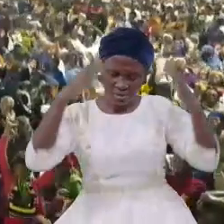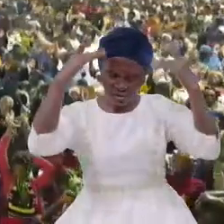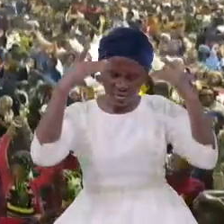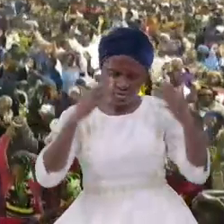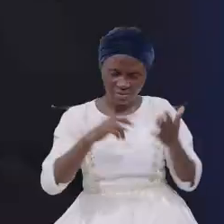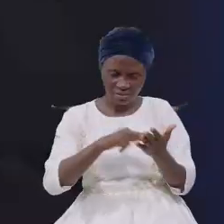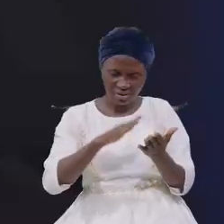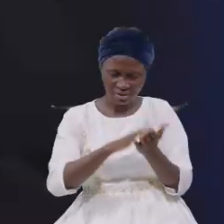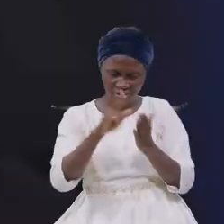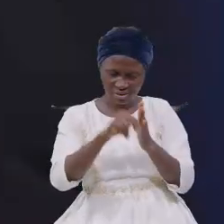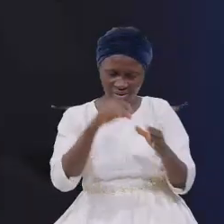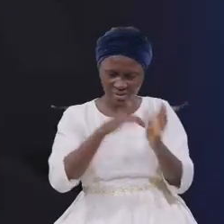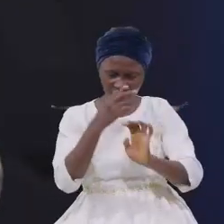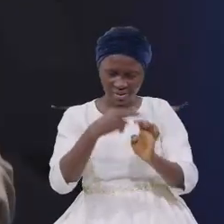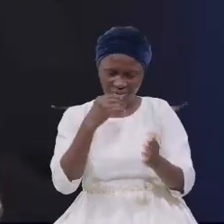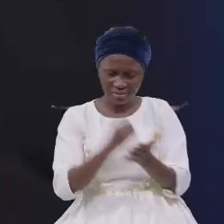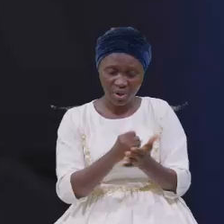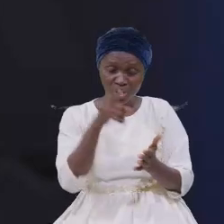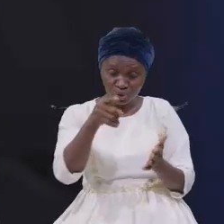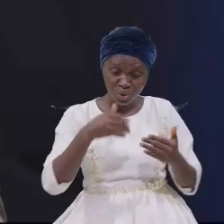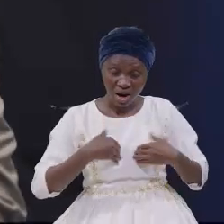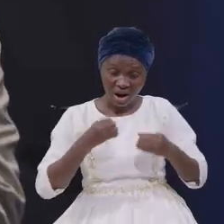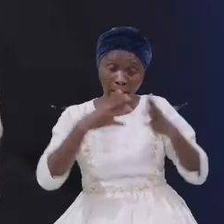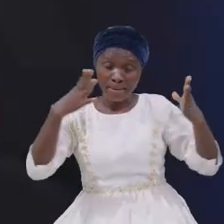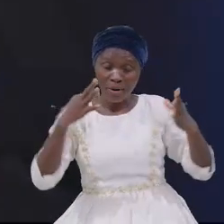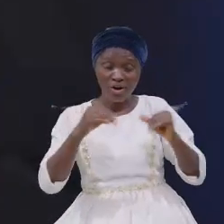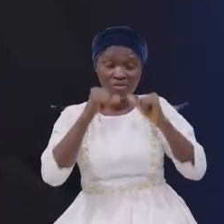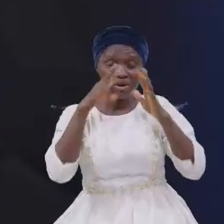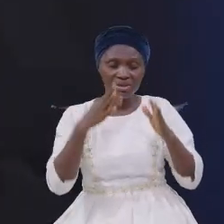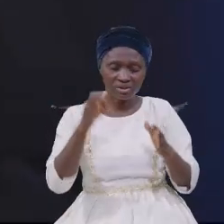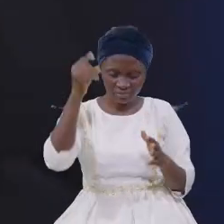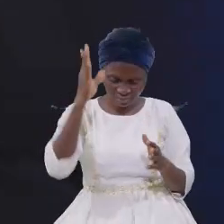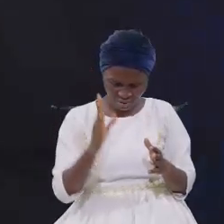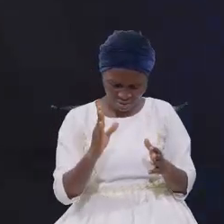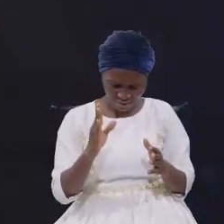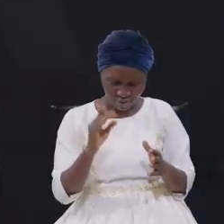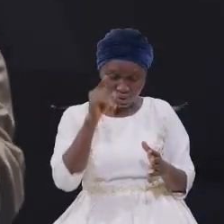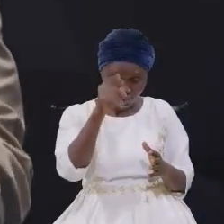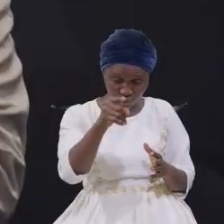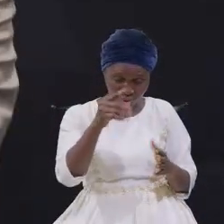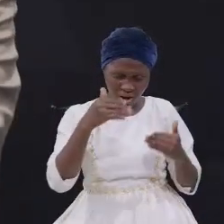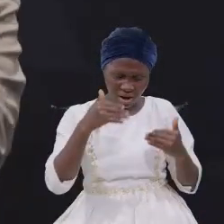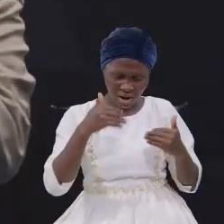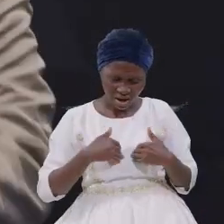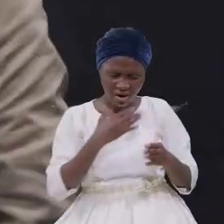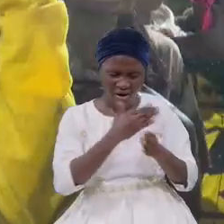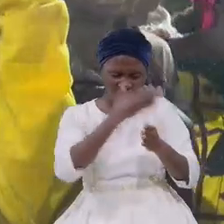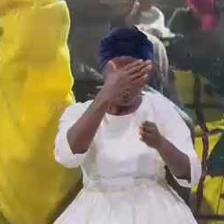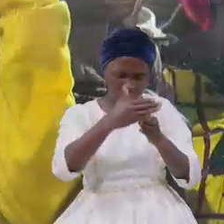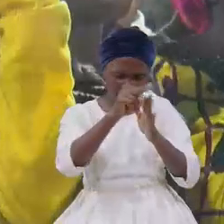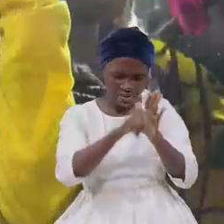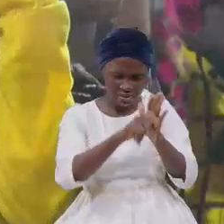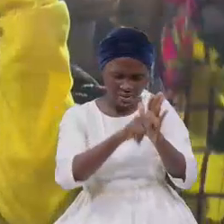the abundance of the blessing of God. You have completeness of your